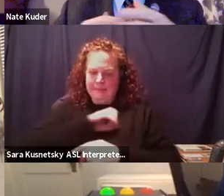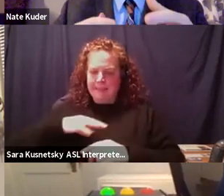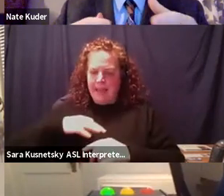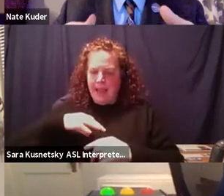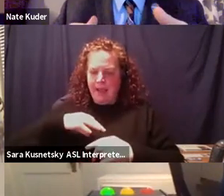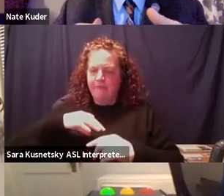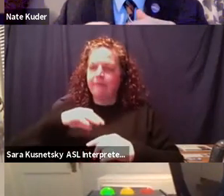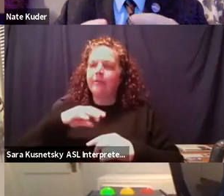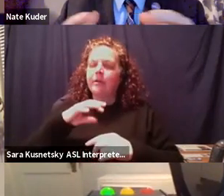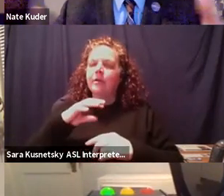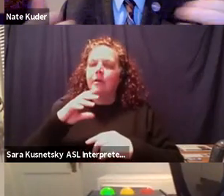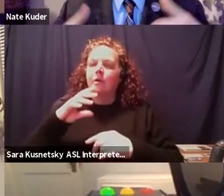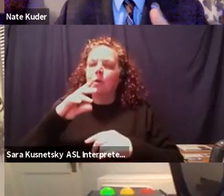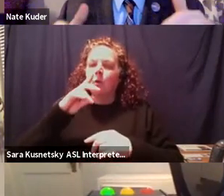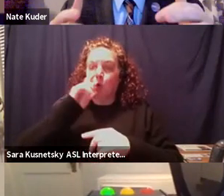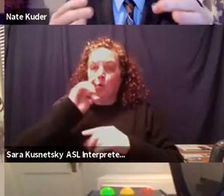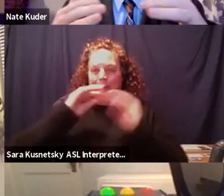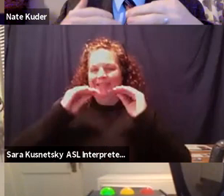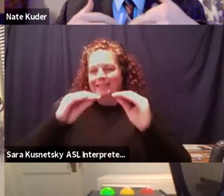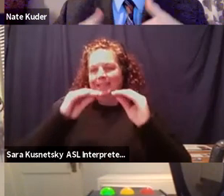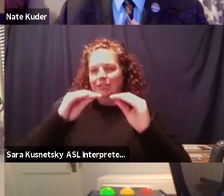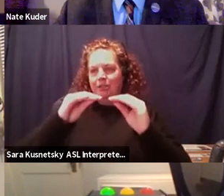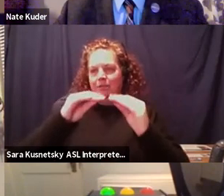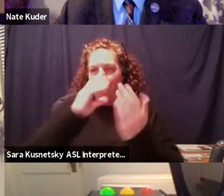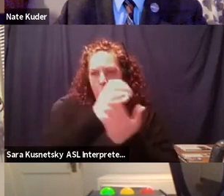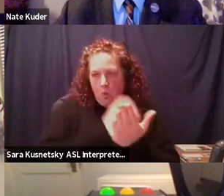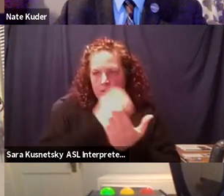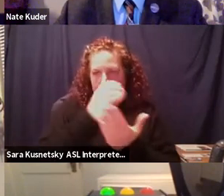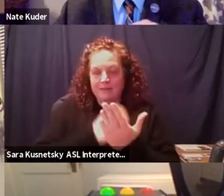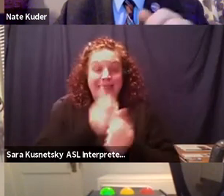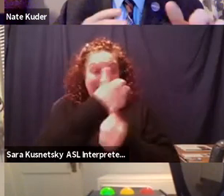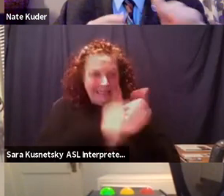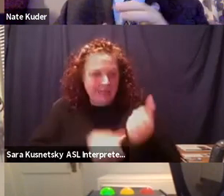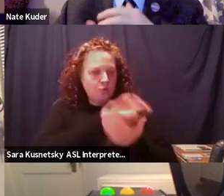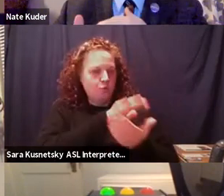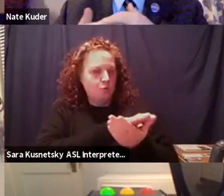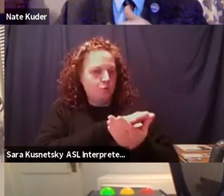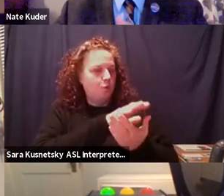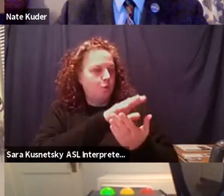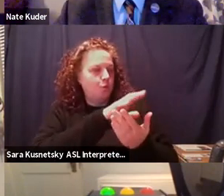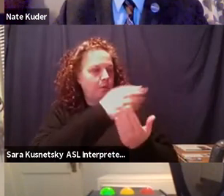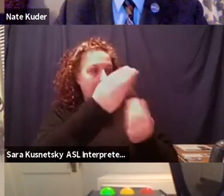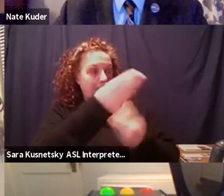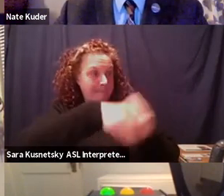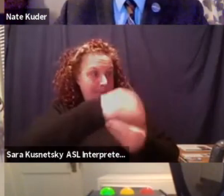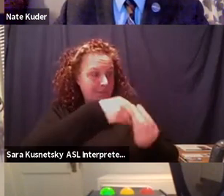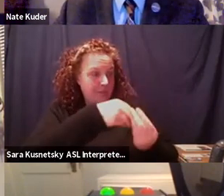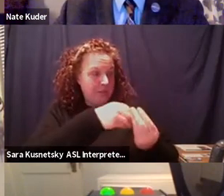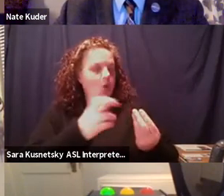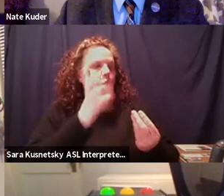be teaching those courses. And those would be funded in individual school budgets and would become part of